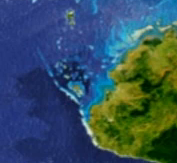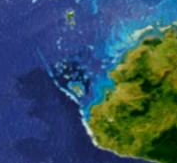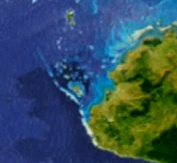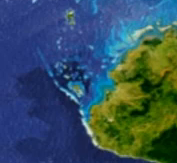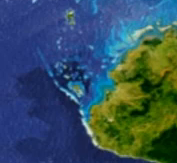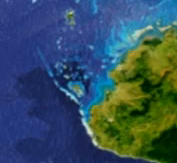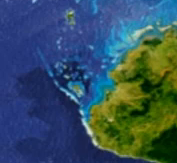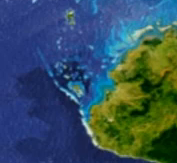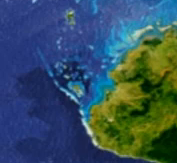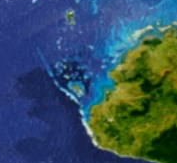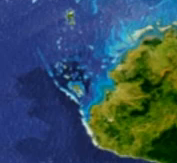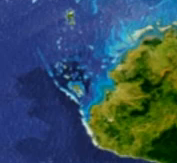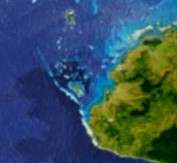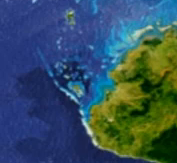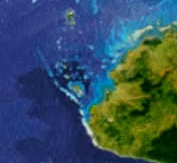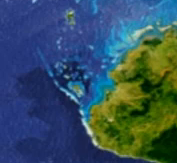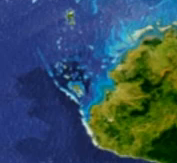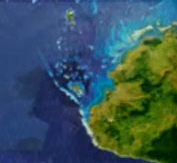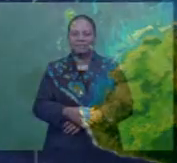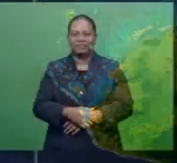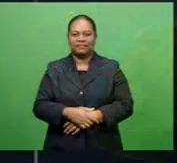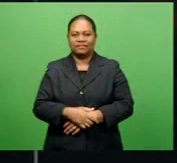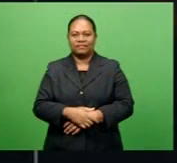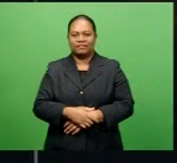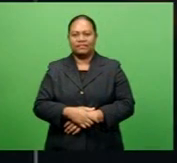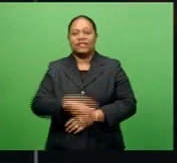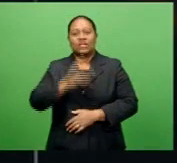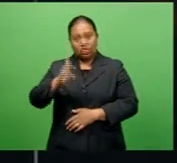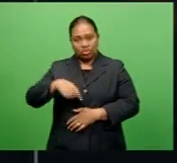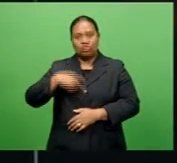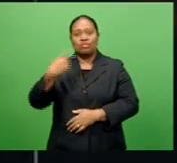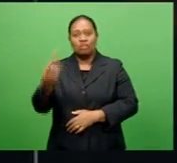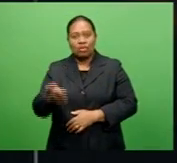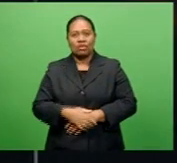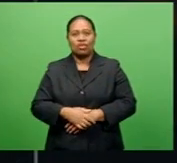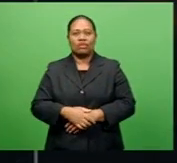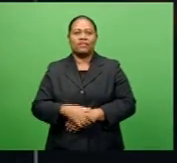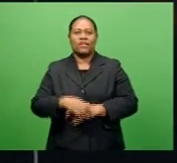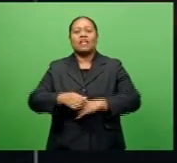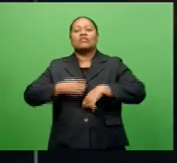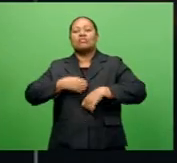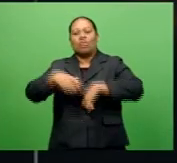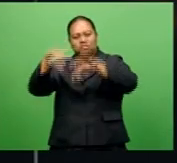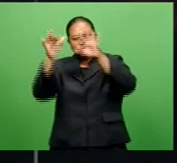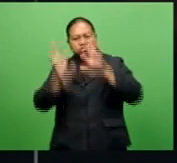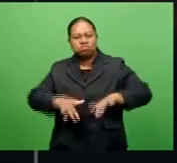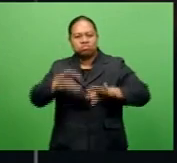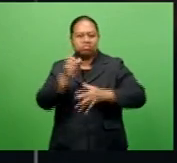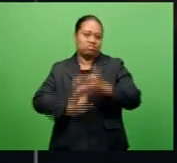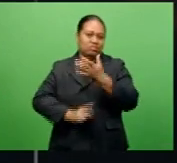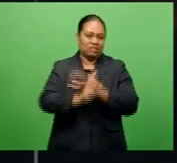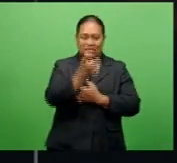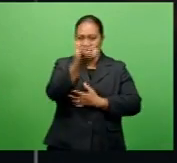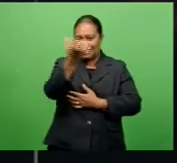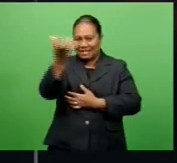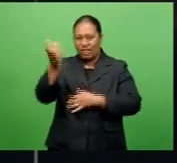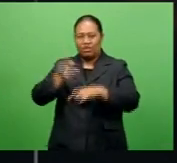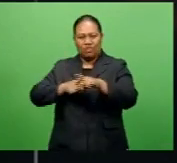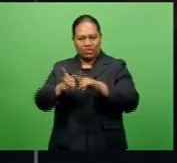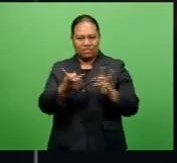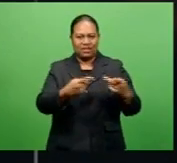at 5:57. Tomorrow, the forecast is for more rain and cloudy conditions over most